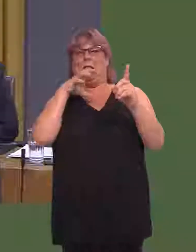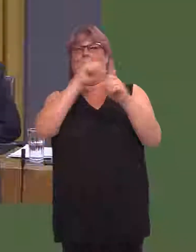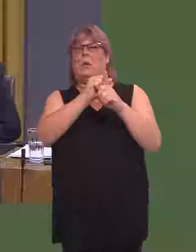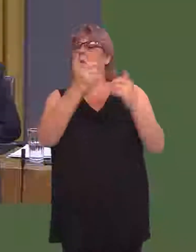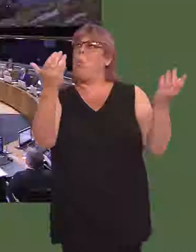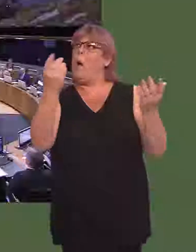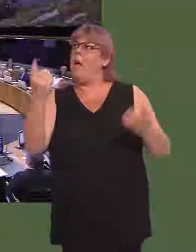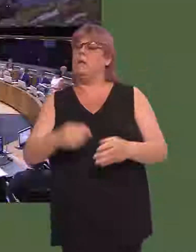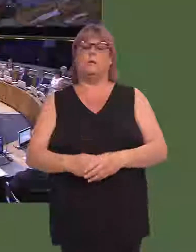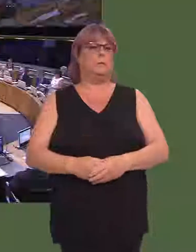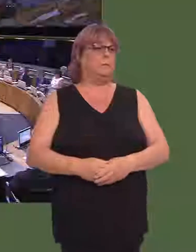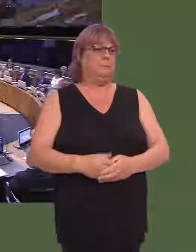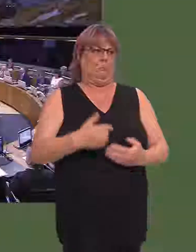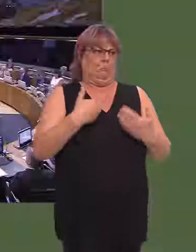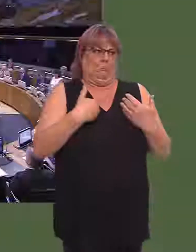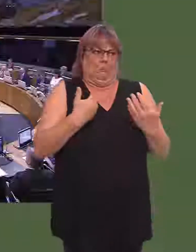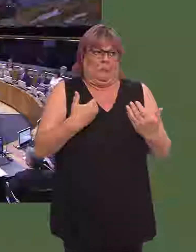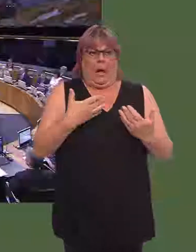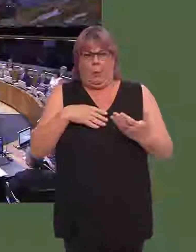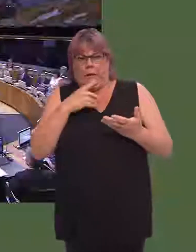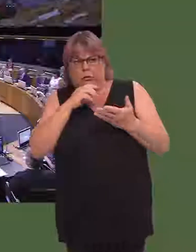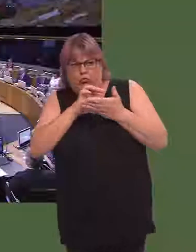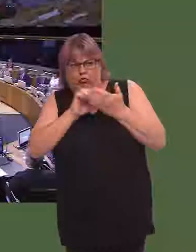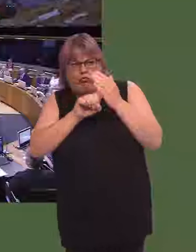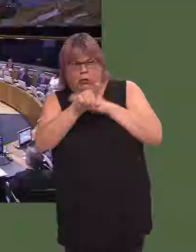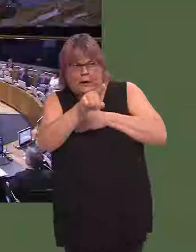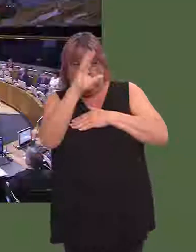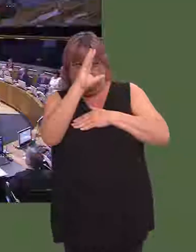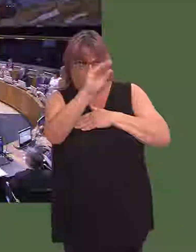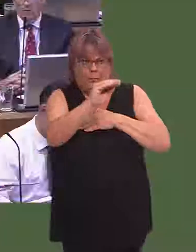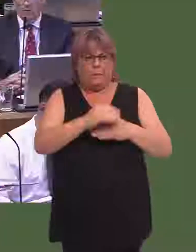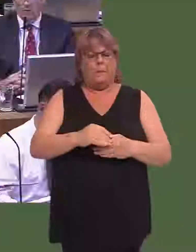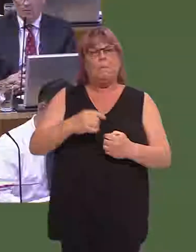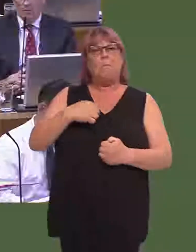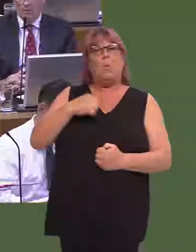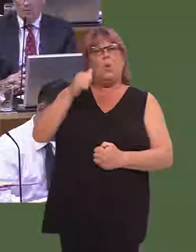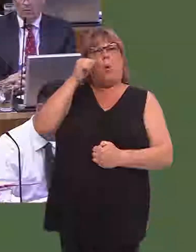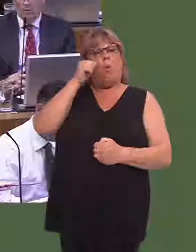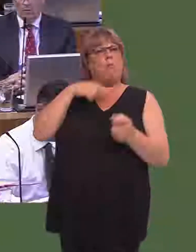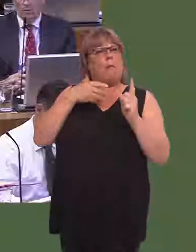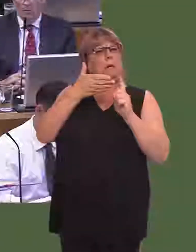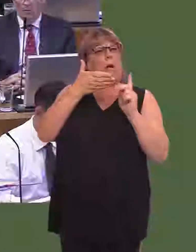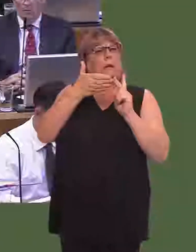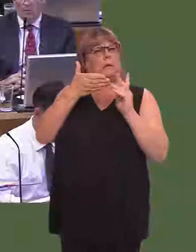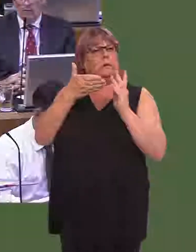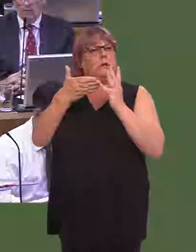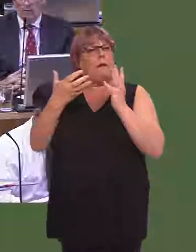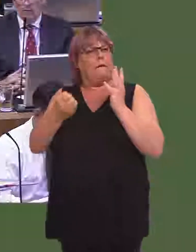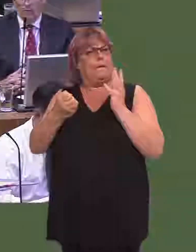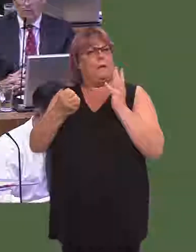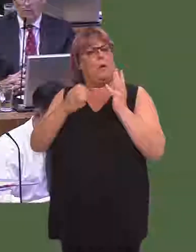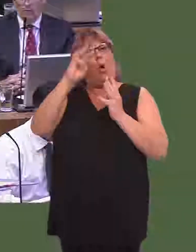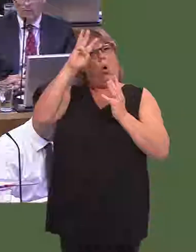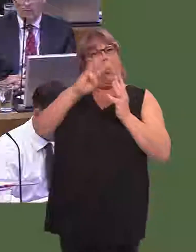diagnosis? Well, I mean, that's something that I would have to write to the member about, but we do know that as far as the targets